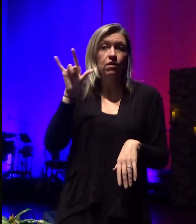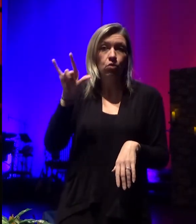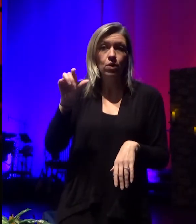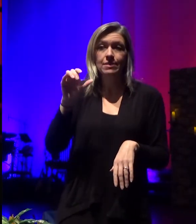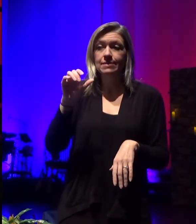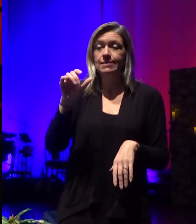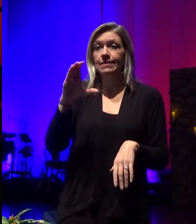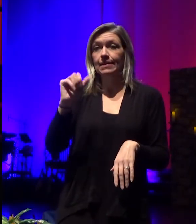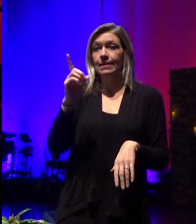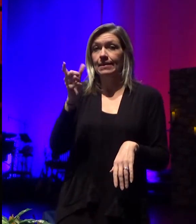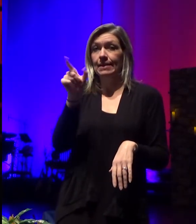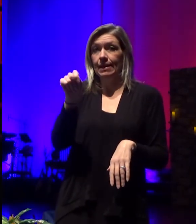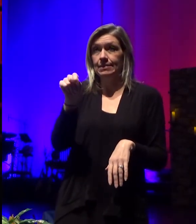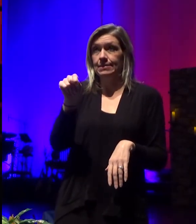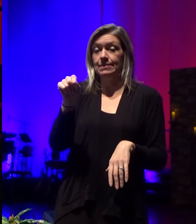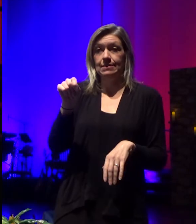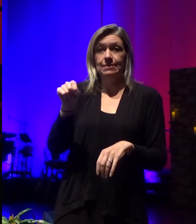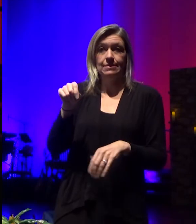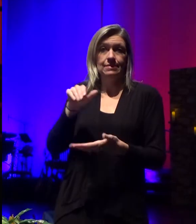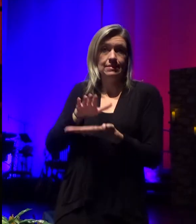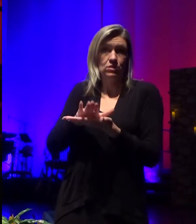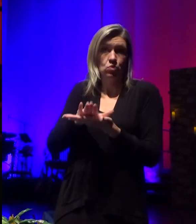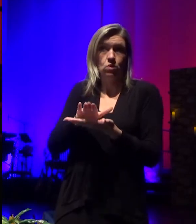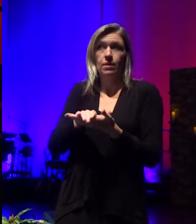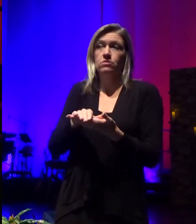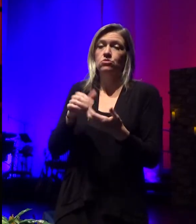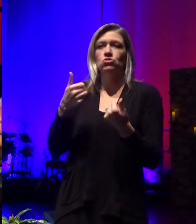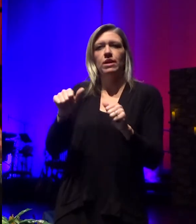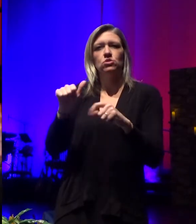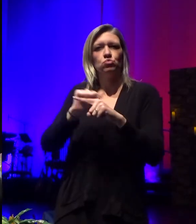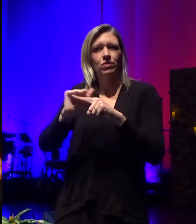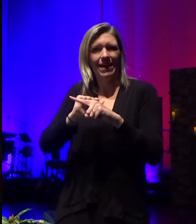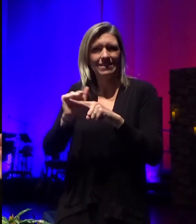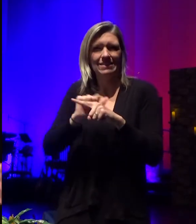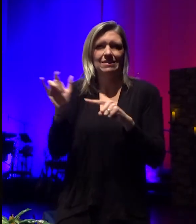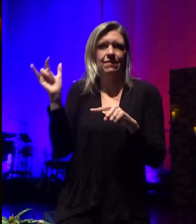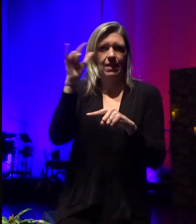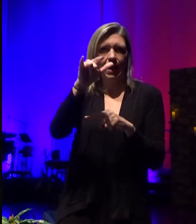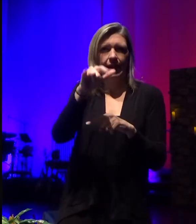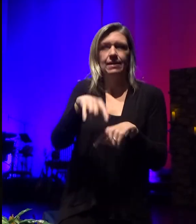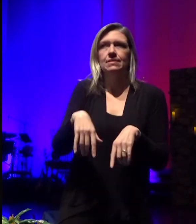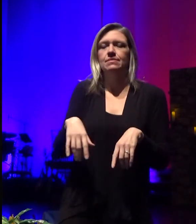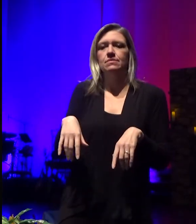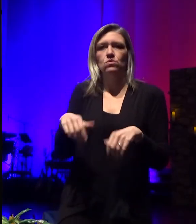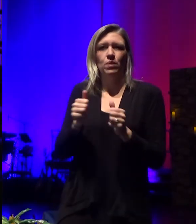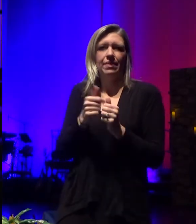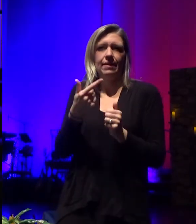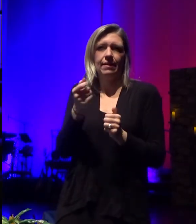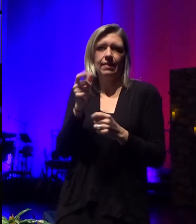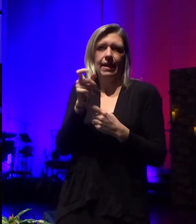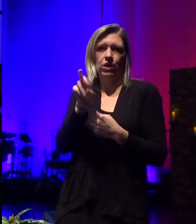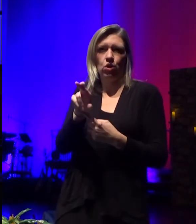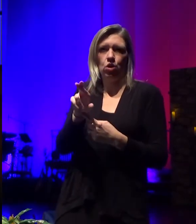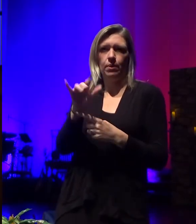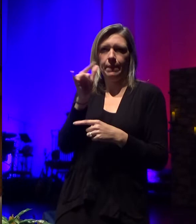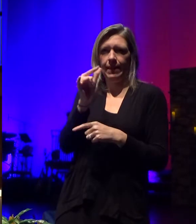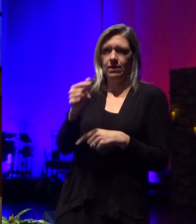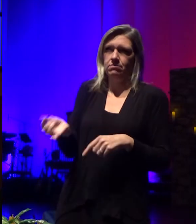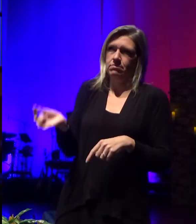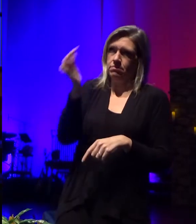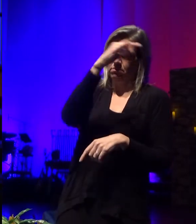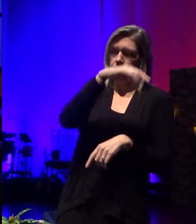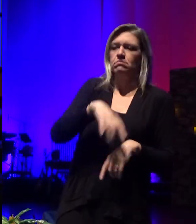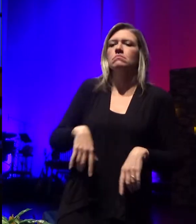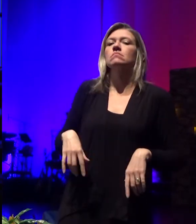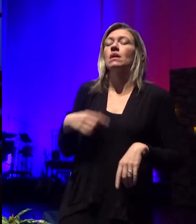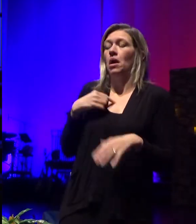are in the process of mastering the fine art of flight. And they're doing this through the glider planes. They're being towed up there. And as I shared that with her, I